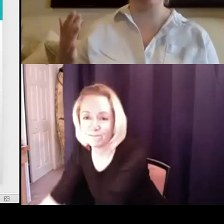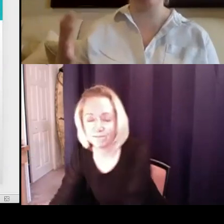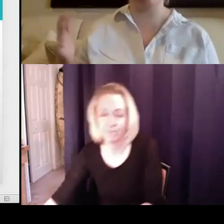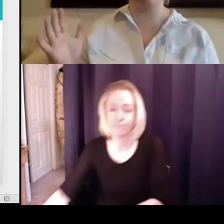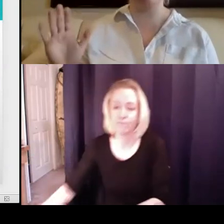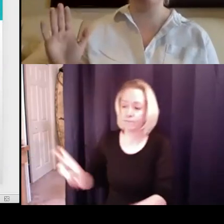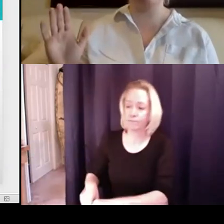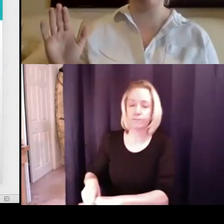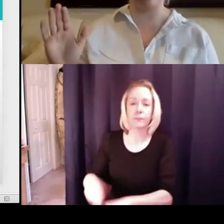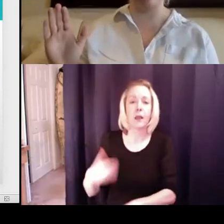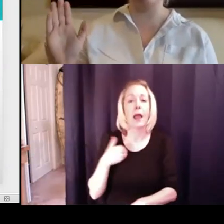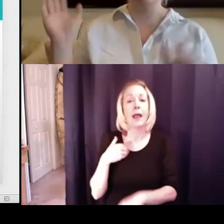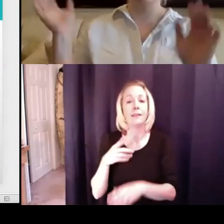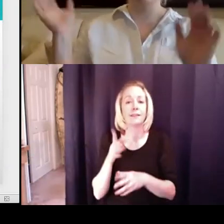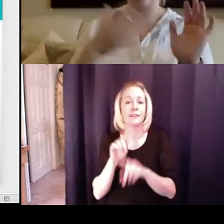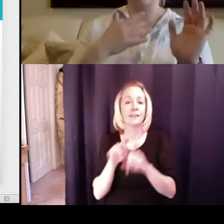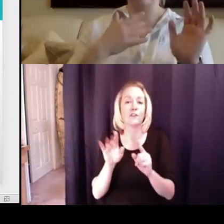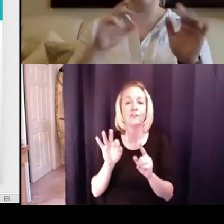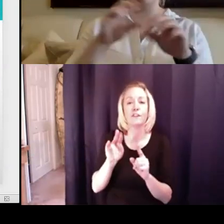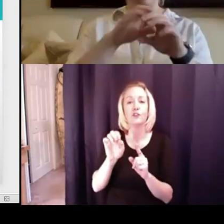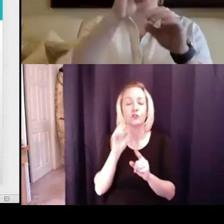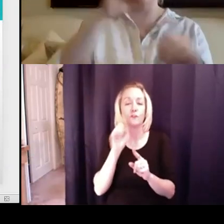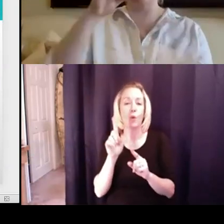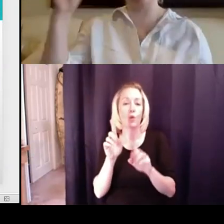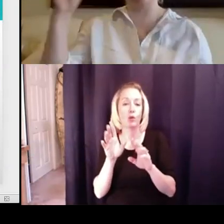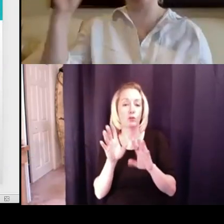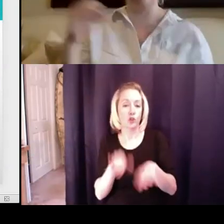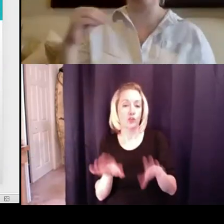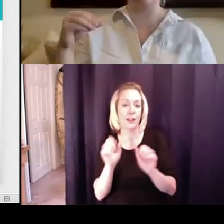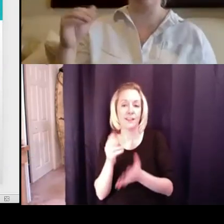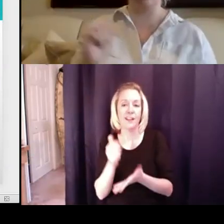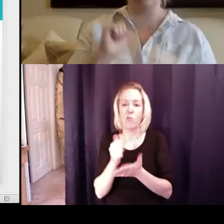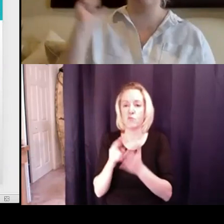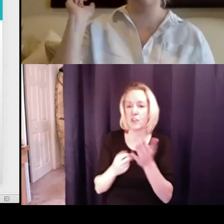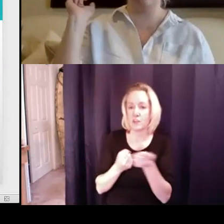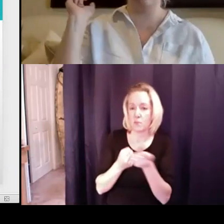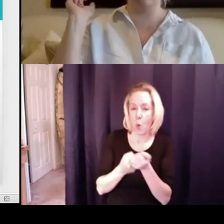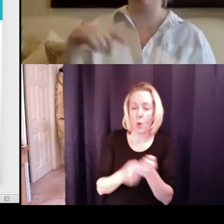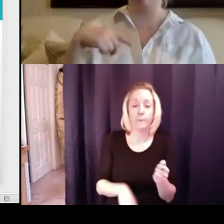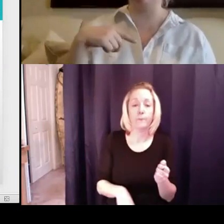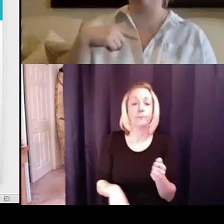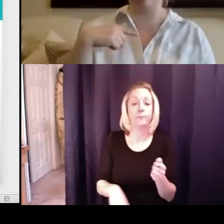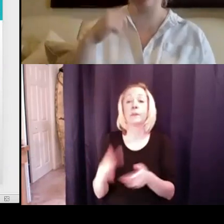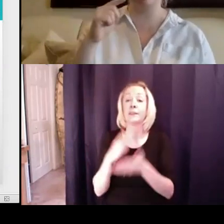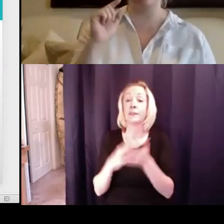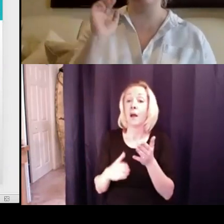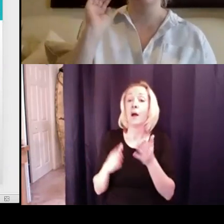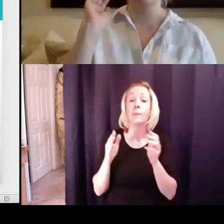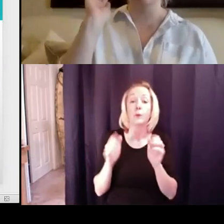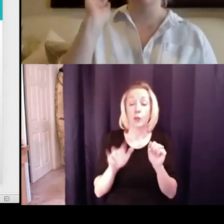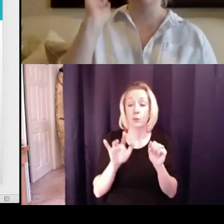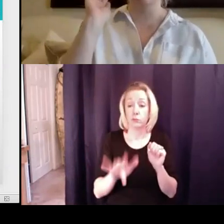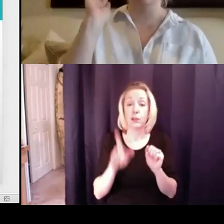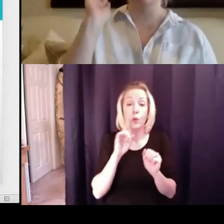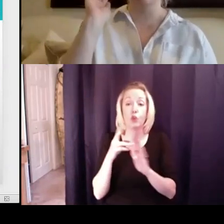books that are available that as they turn the page, the text highlights, it reads to you. It has the read aloud option.